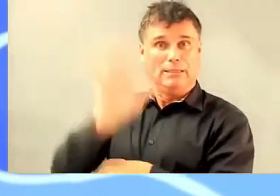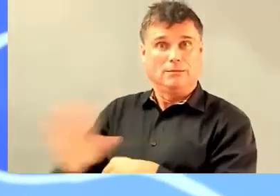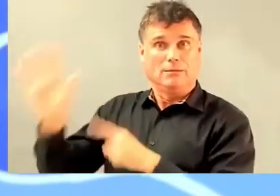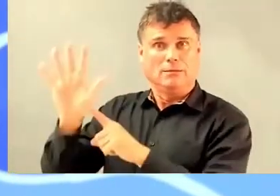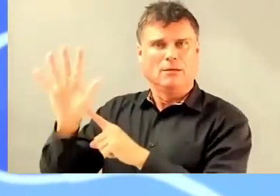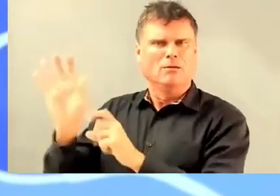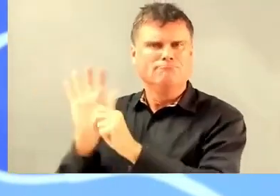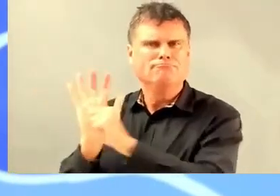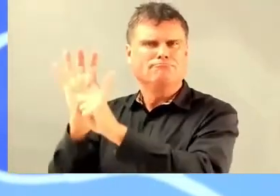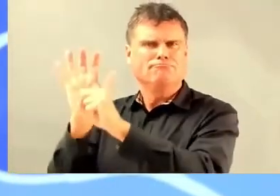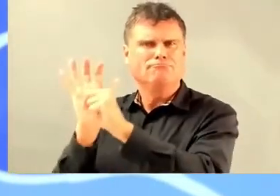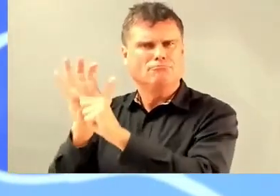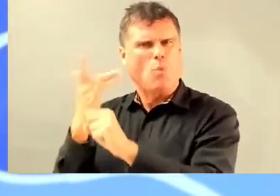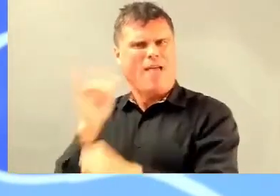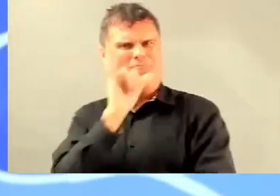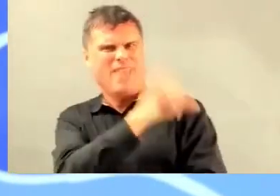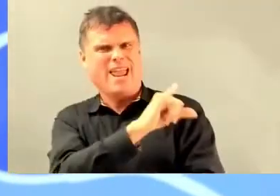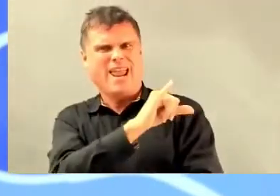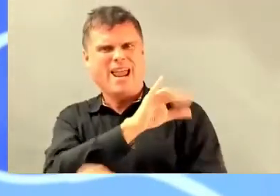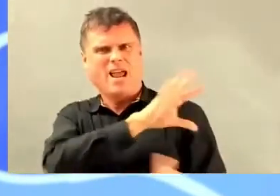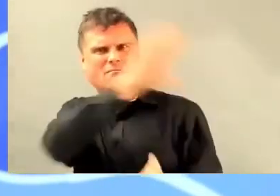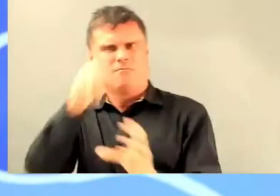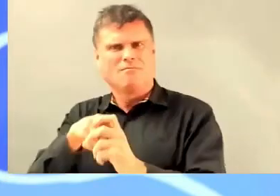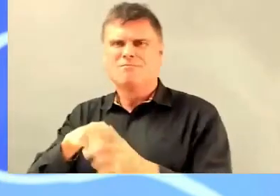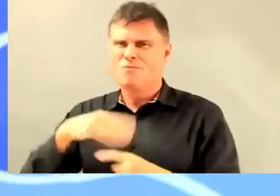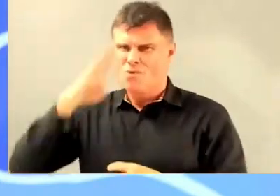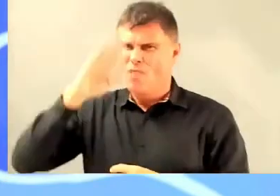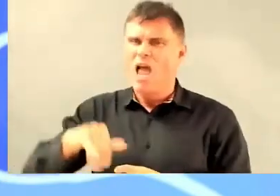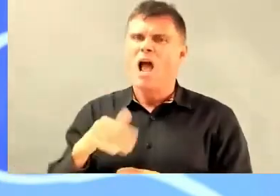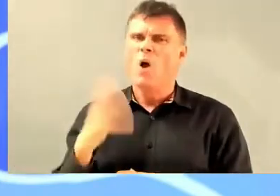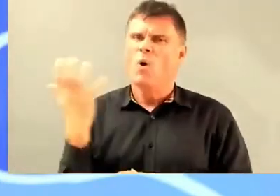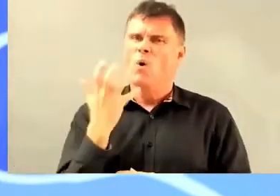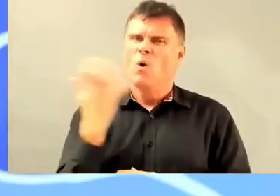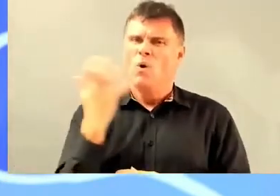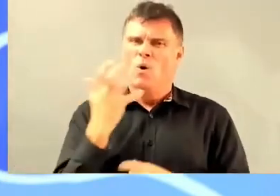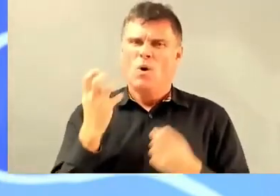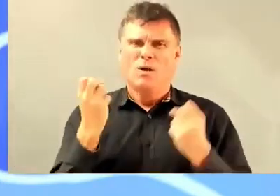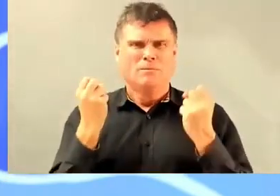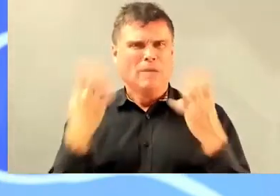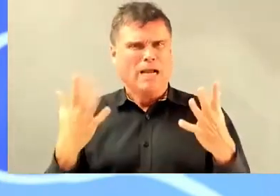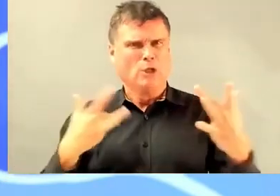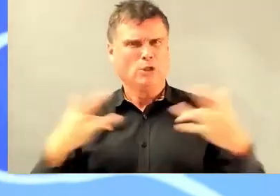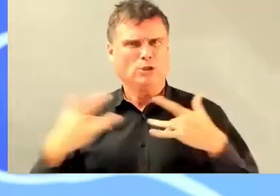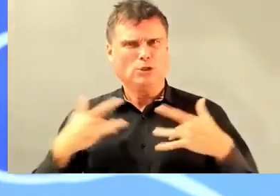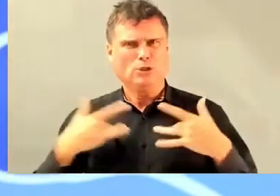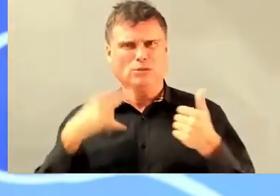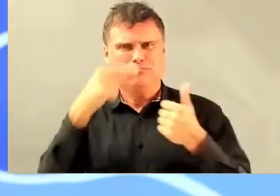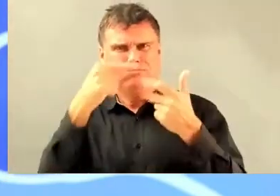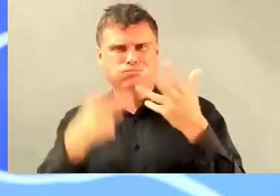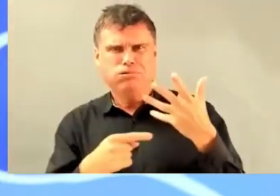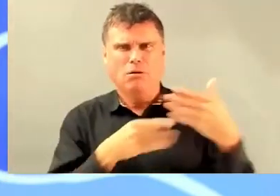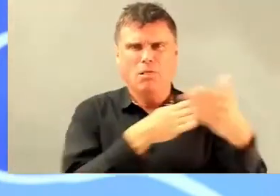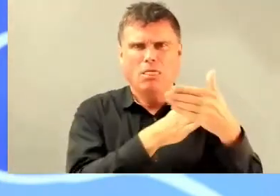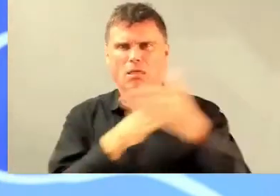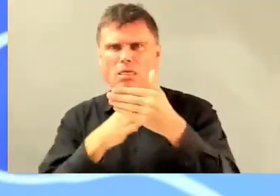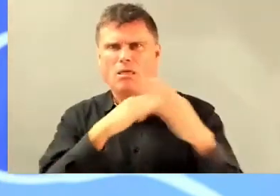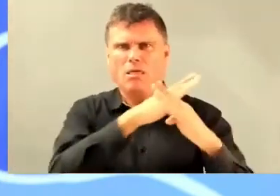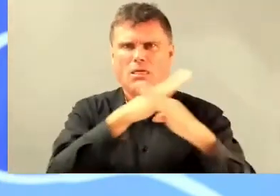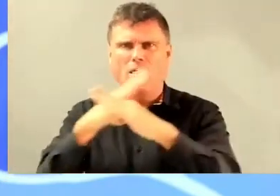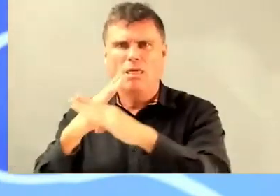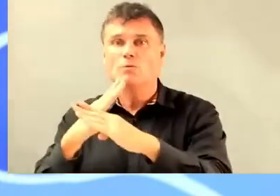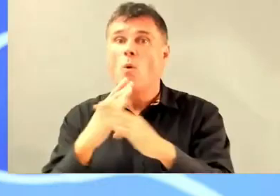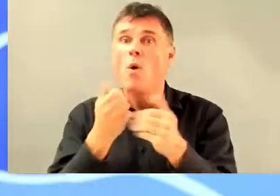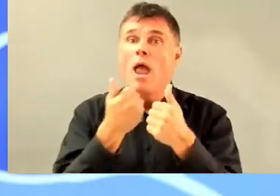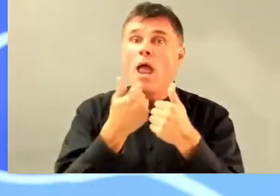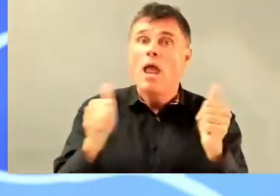very real challenges in primary care that have been with us for far too long. So any effort to address these problems